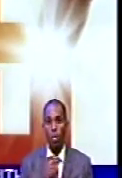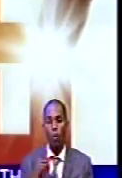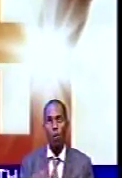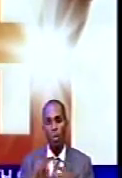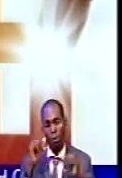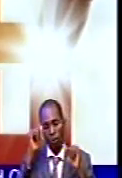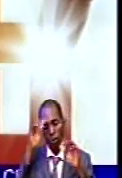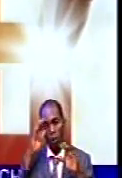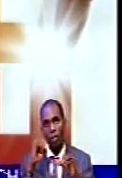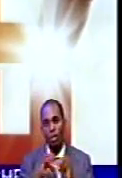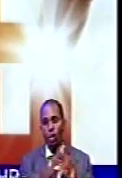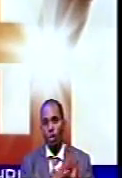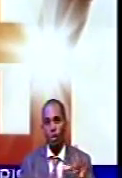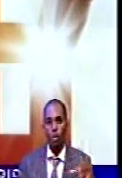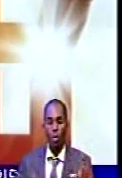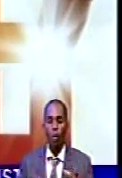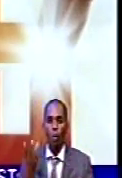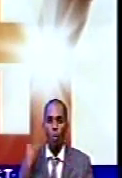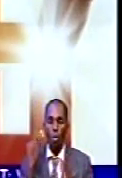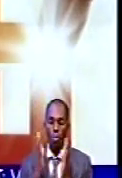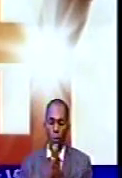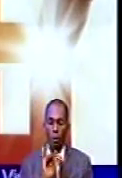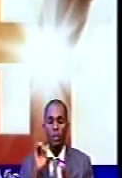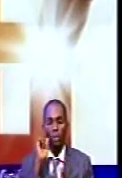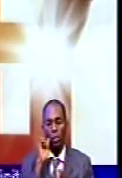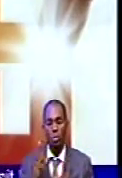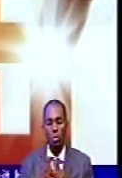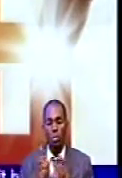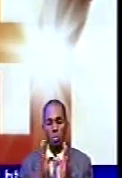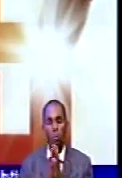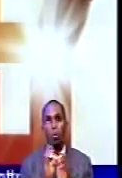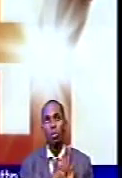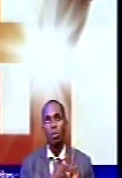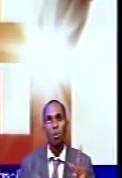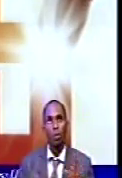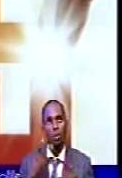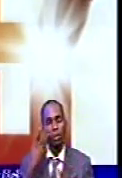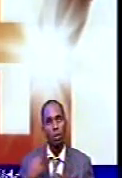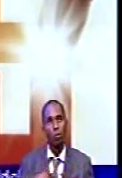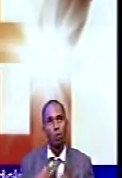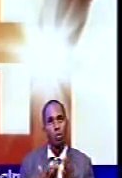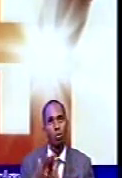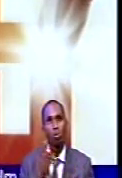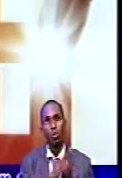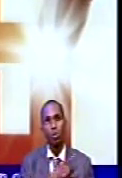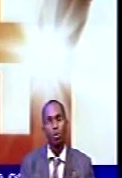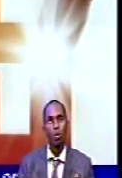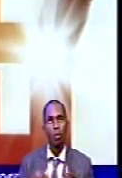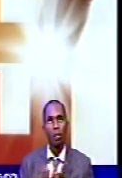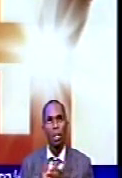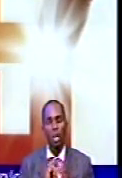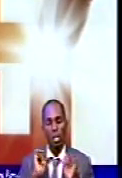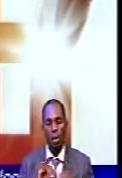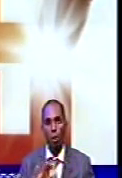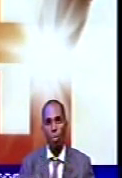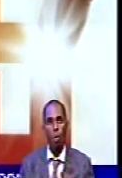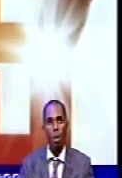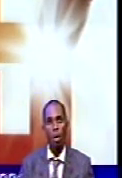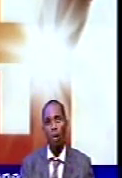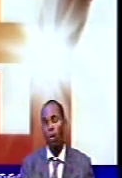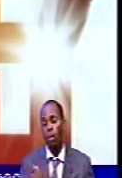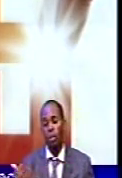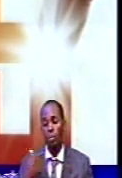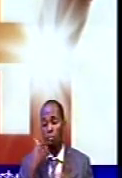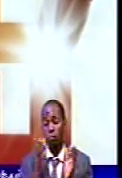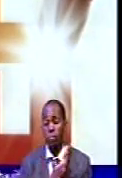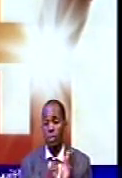So this thing has been disturbing me from that January. I've been purging from July till